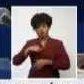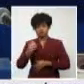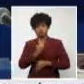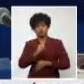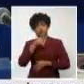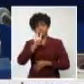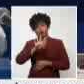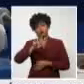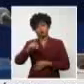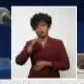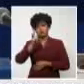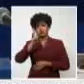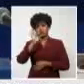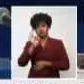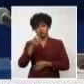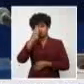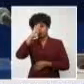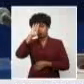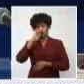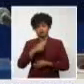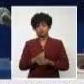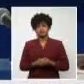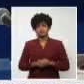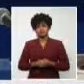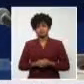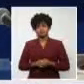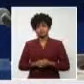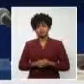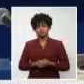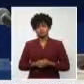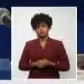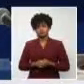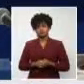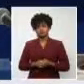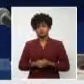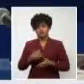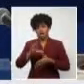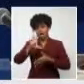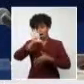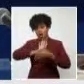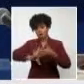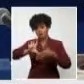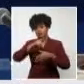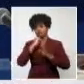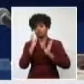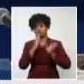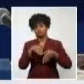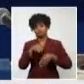Cuba has a 4.13%, and the lethality in the region stands at